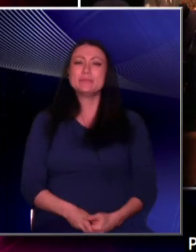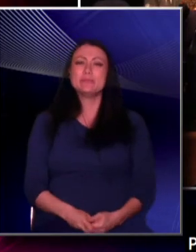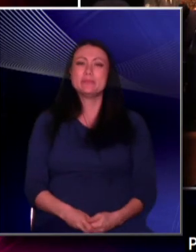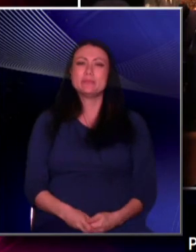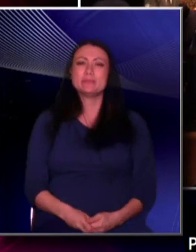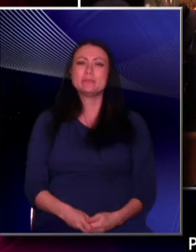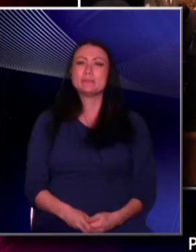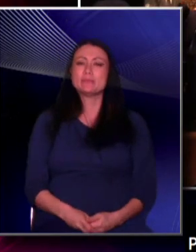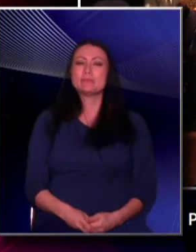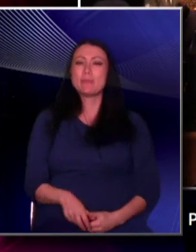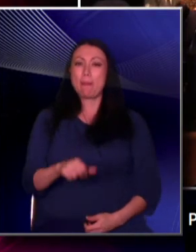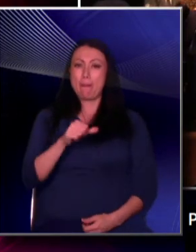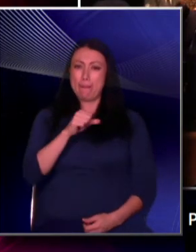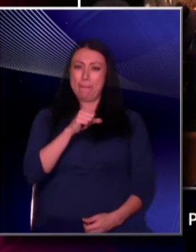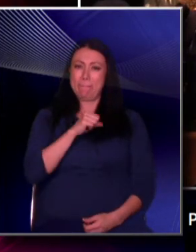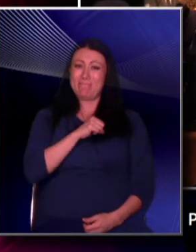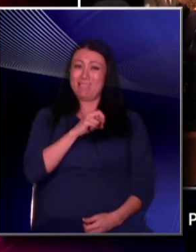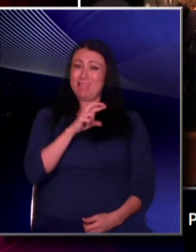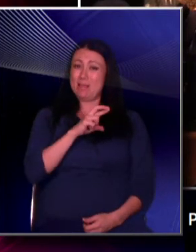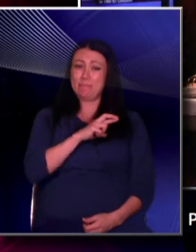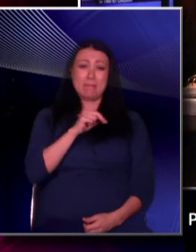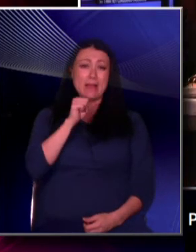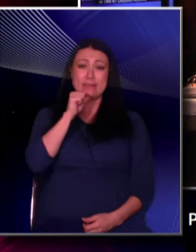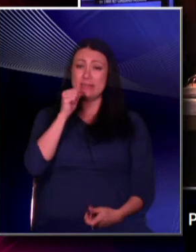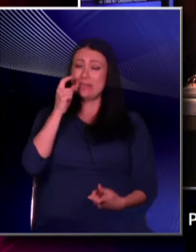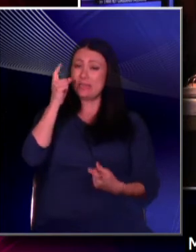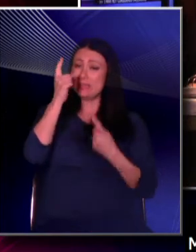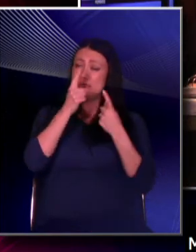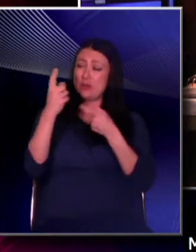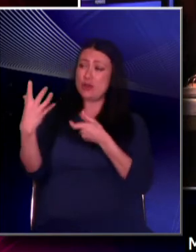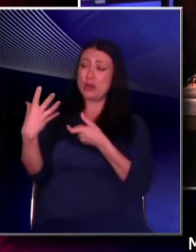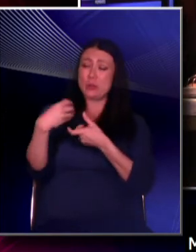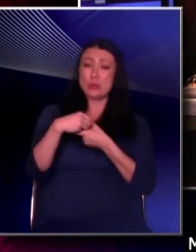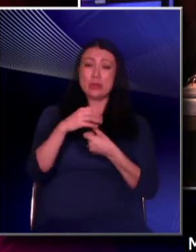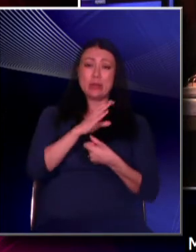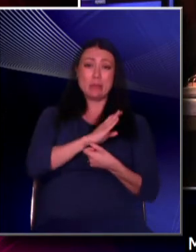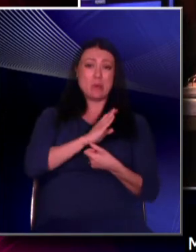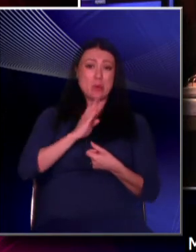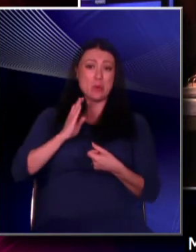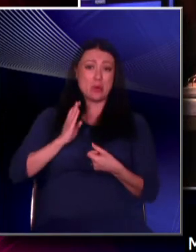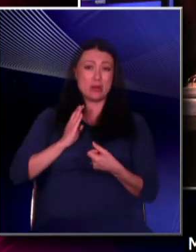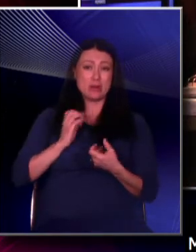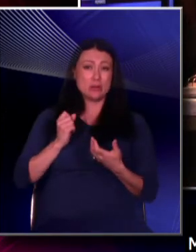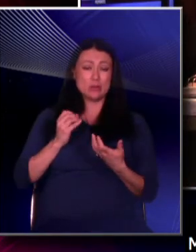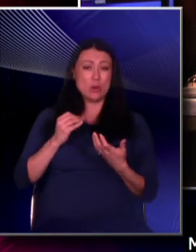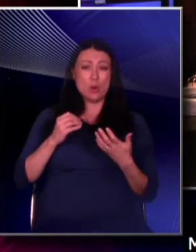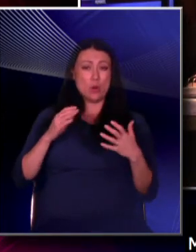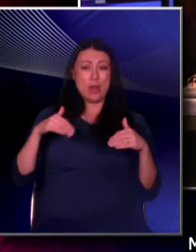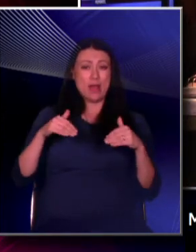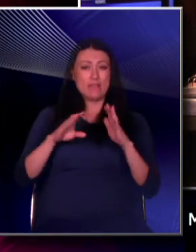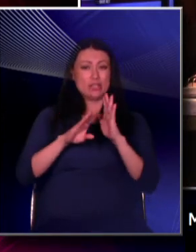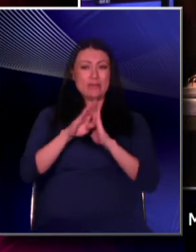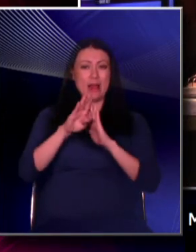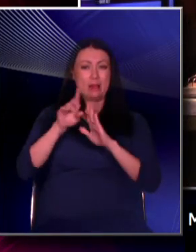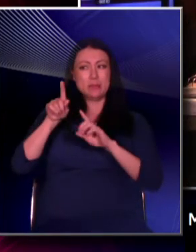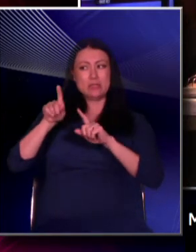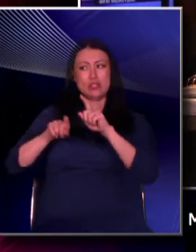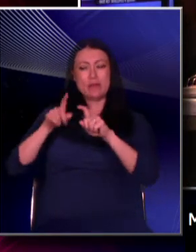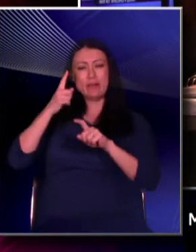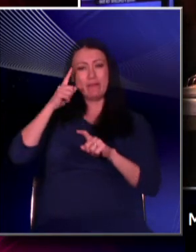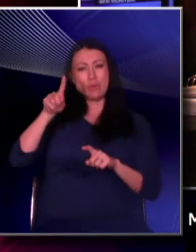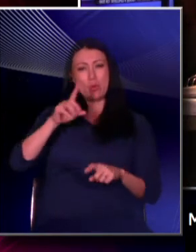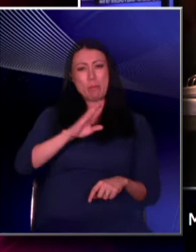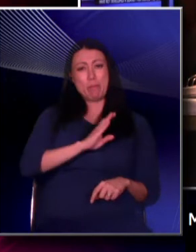I'd not considered including board members, so we've not developed a survey for board